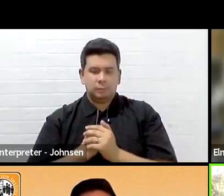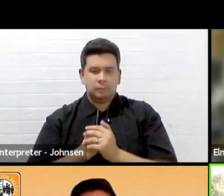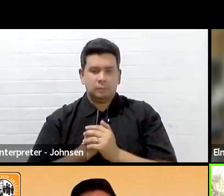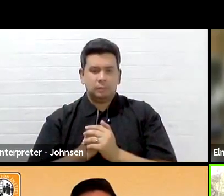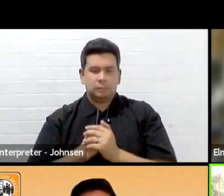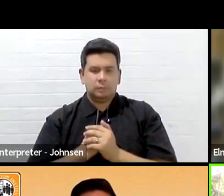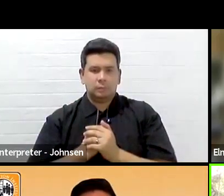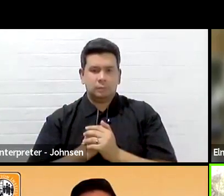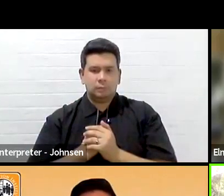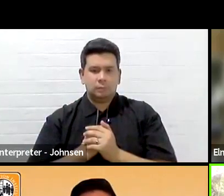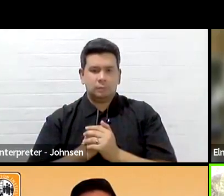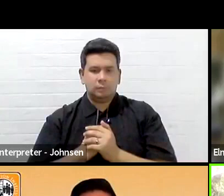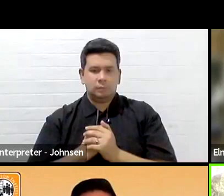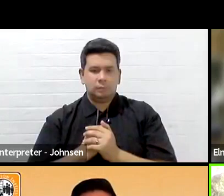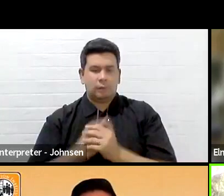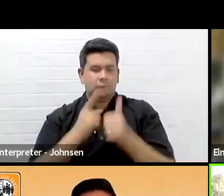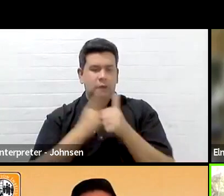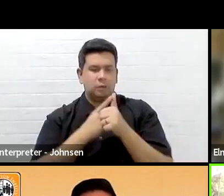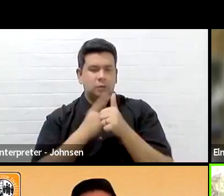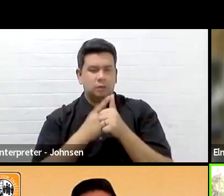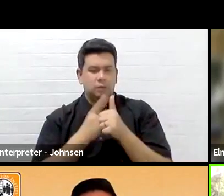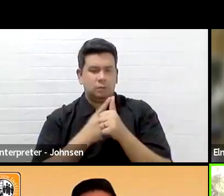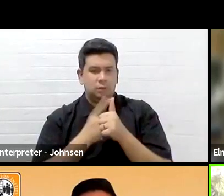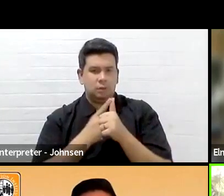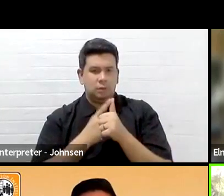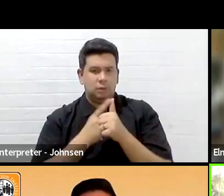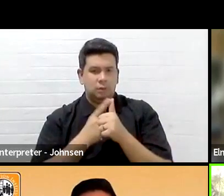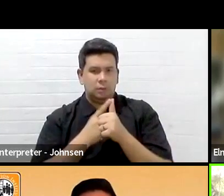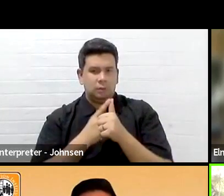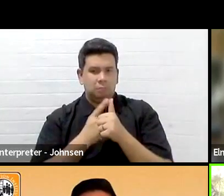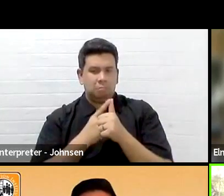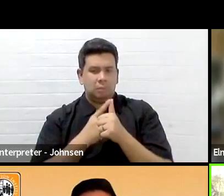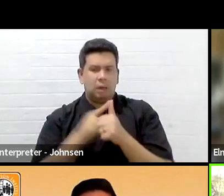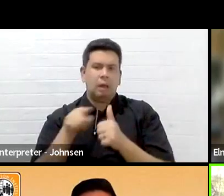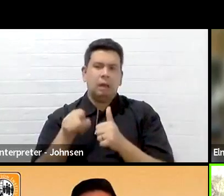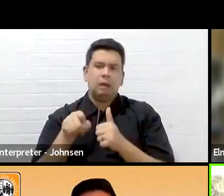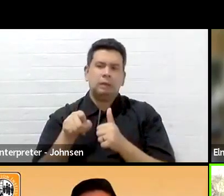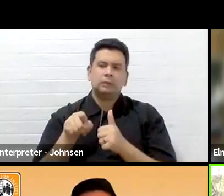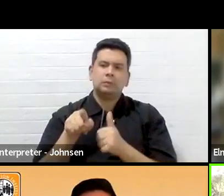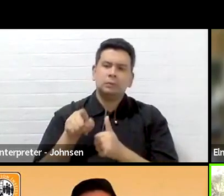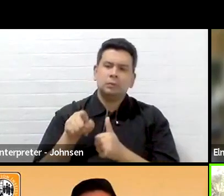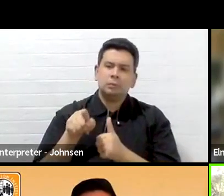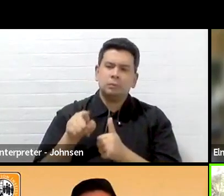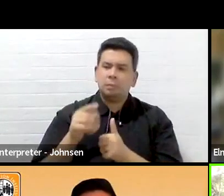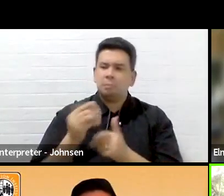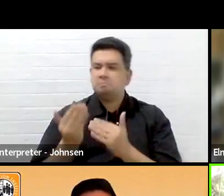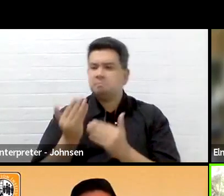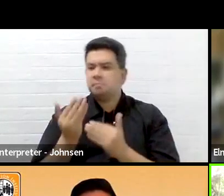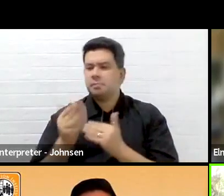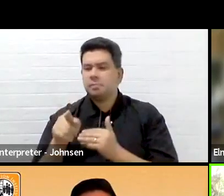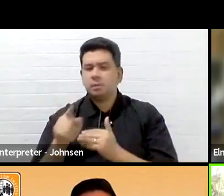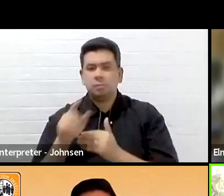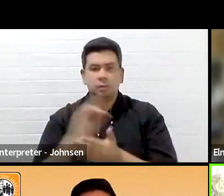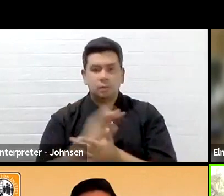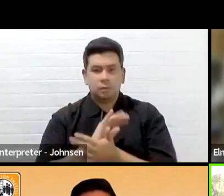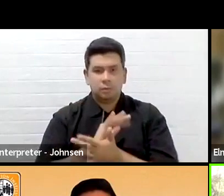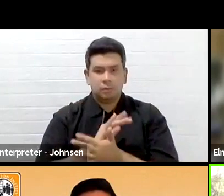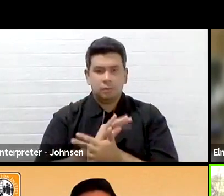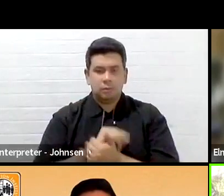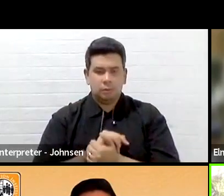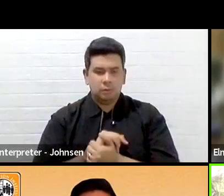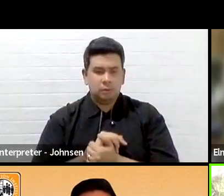on COVID. First, you have the suspect COVID. Yung suspect, they fit the case